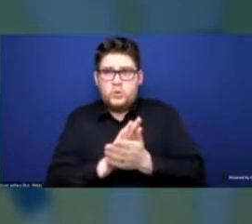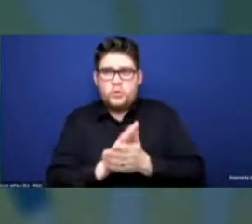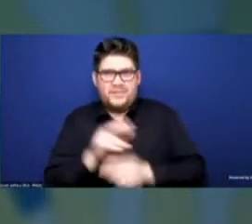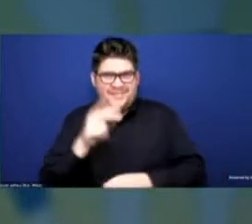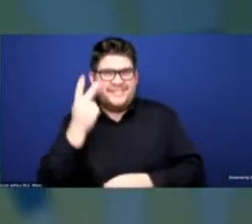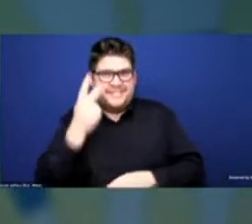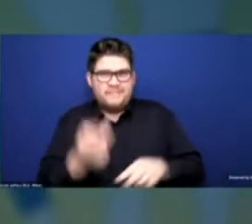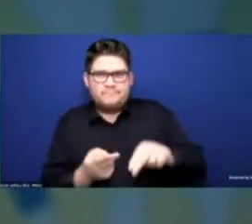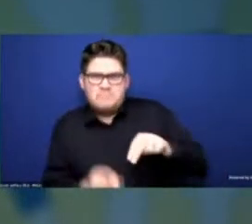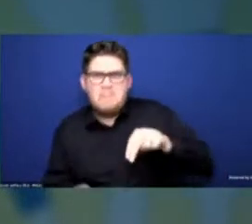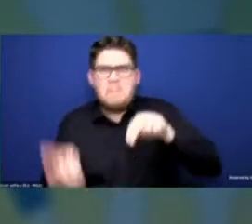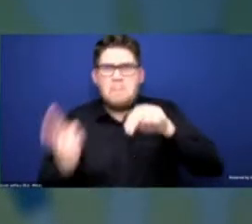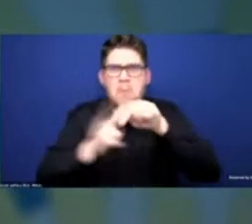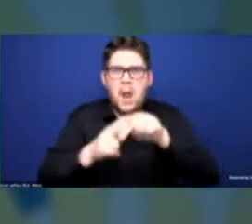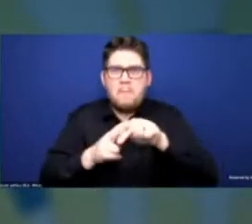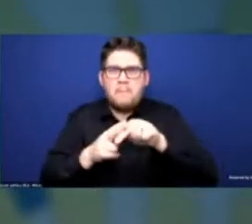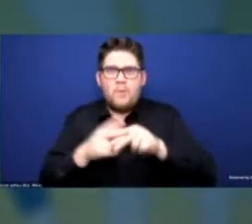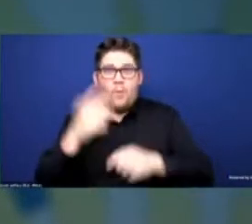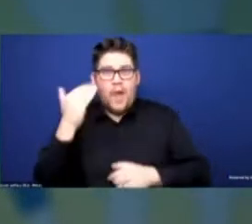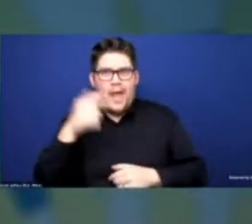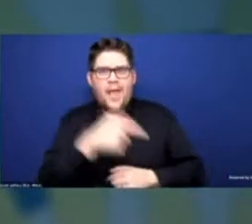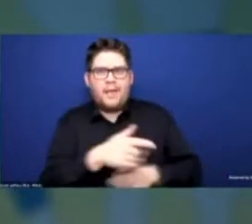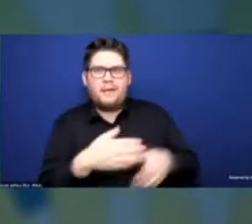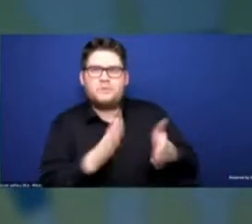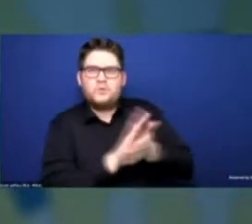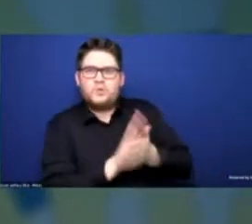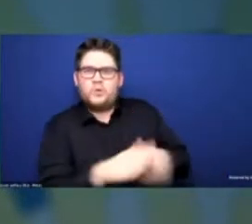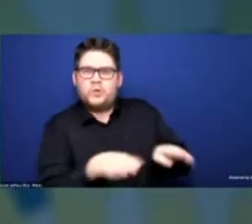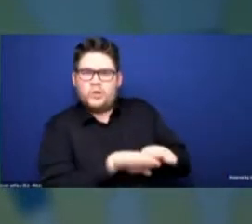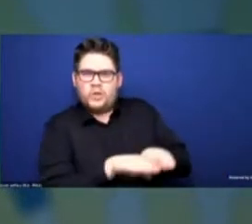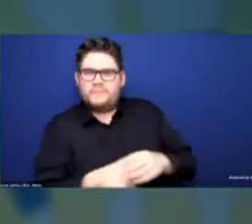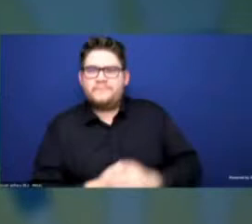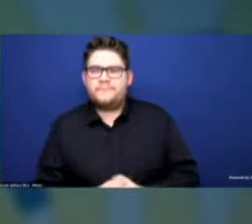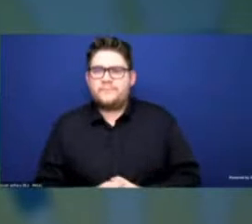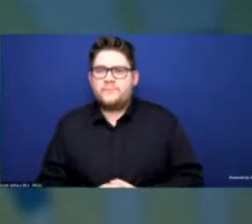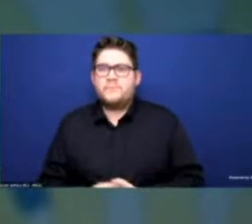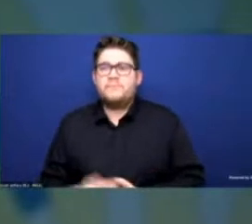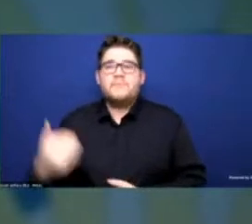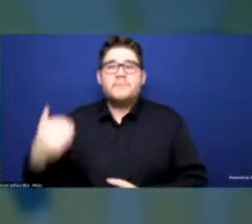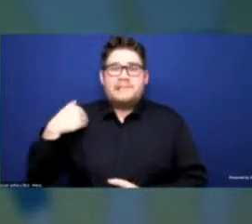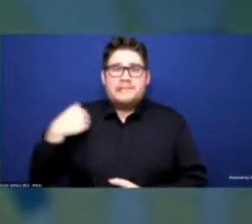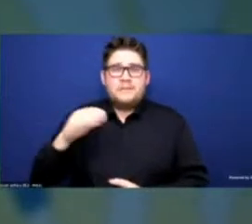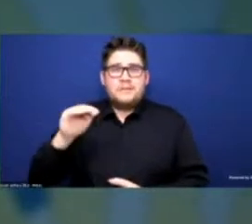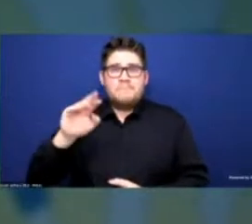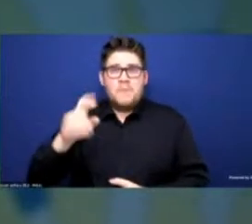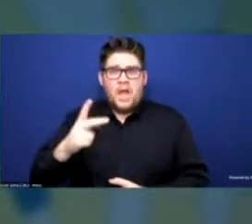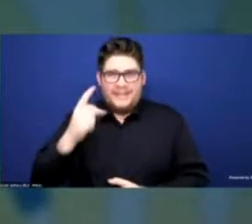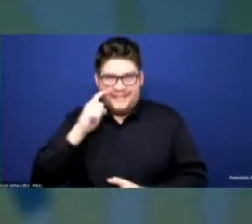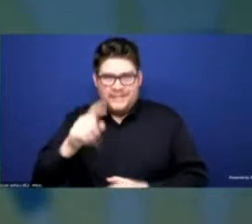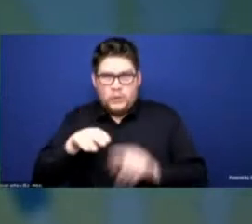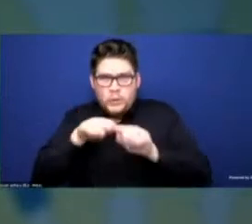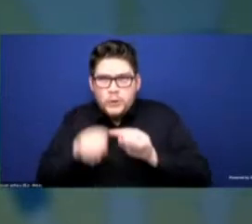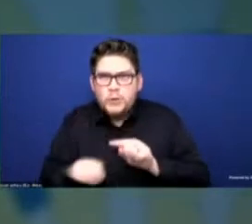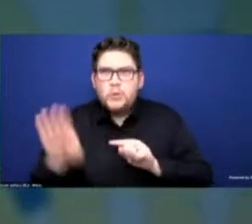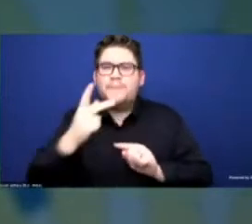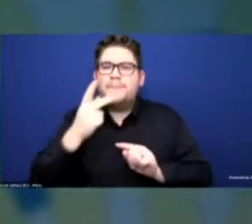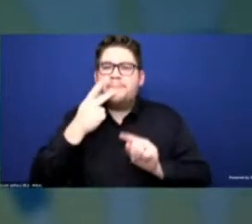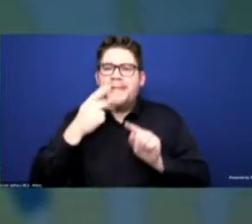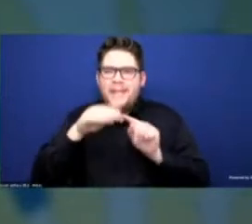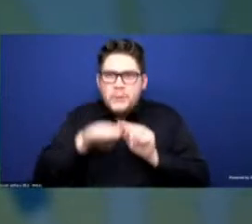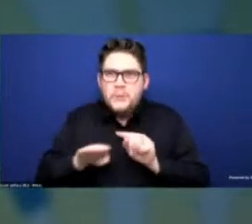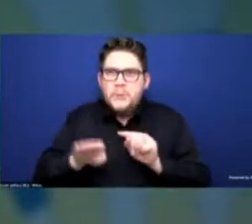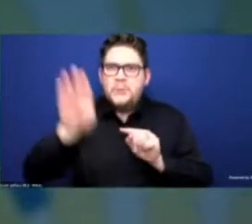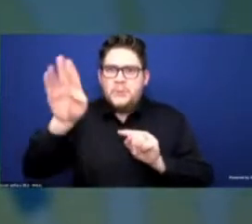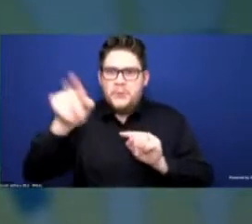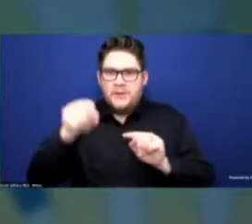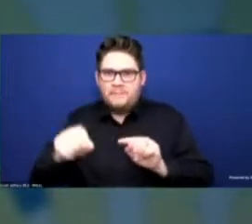saw an increase both in overall cases in the middle of that, as well as in cases in young people. And